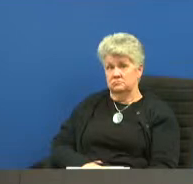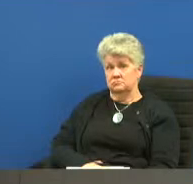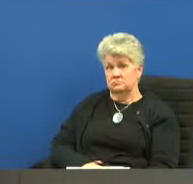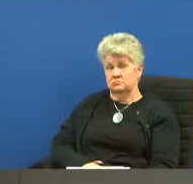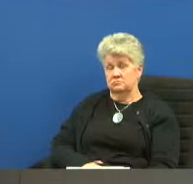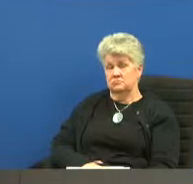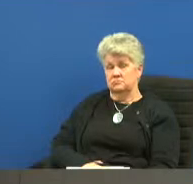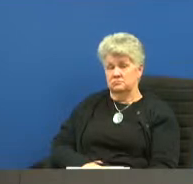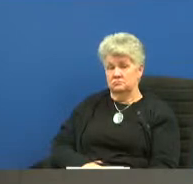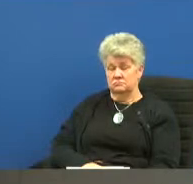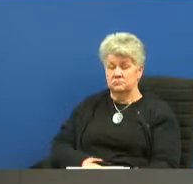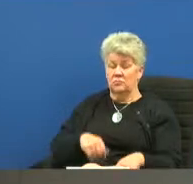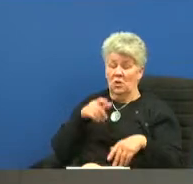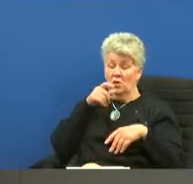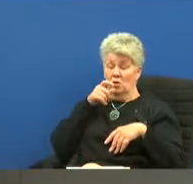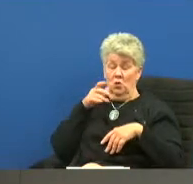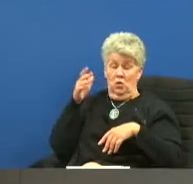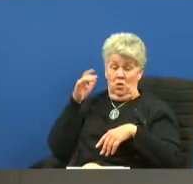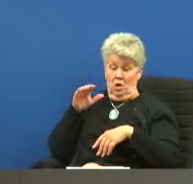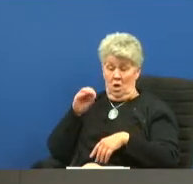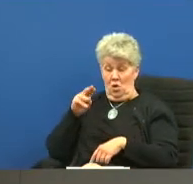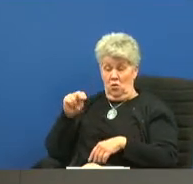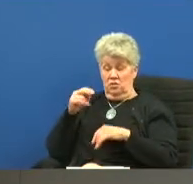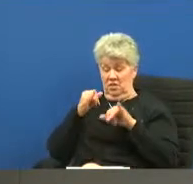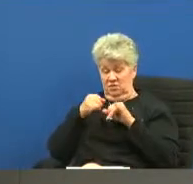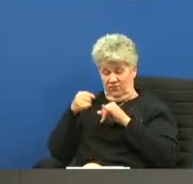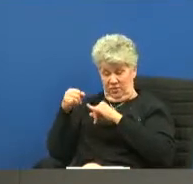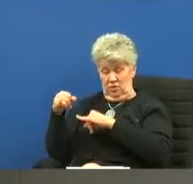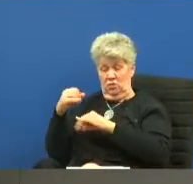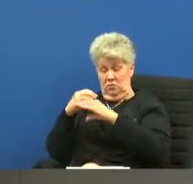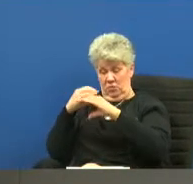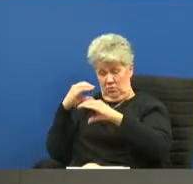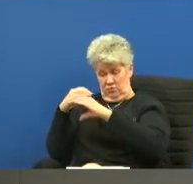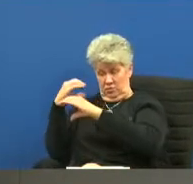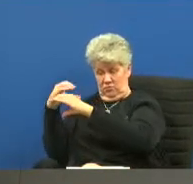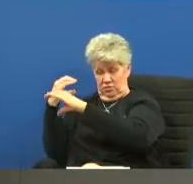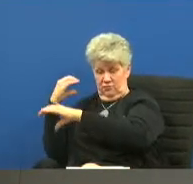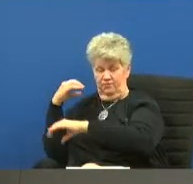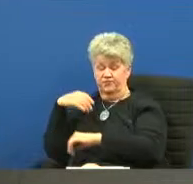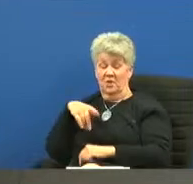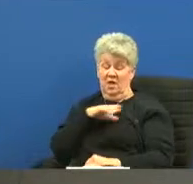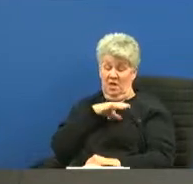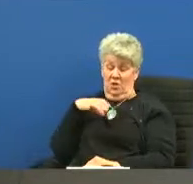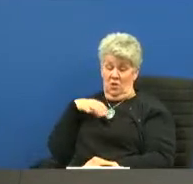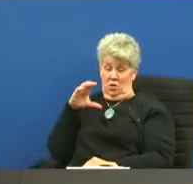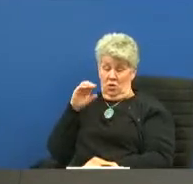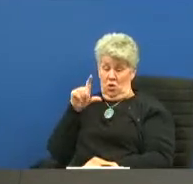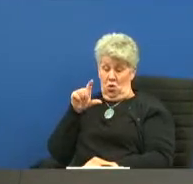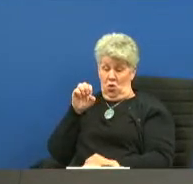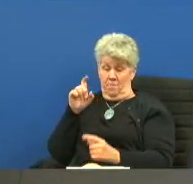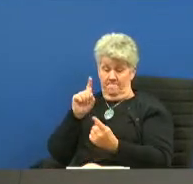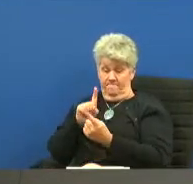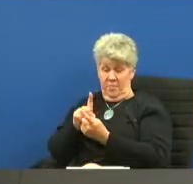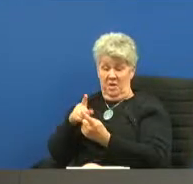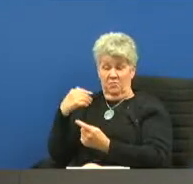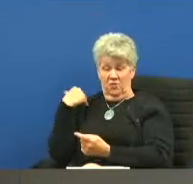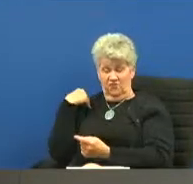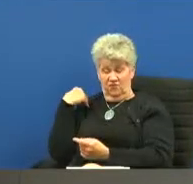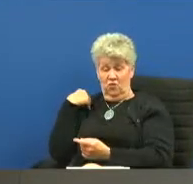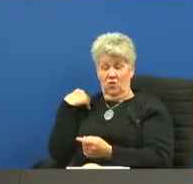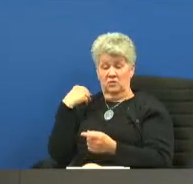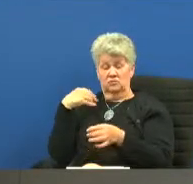should enforce some of that upkeep. But Councilman Cole met with these people before and voiced some of